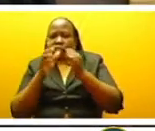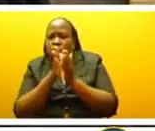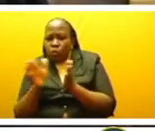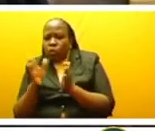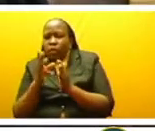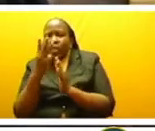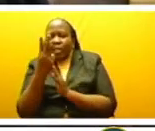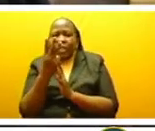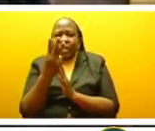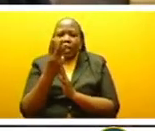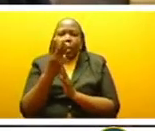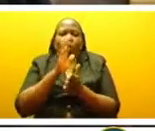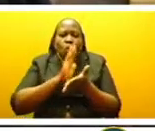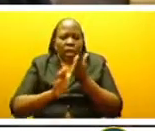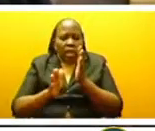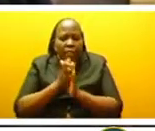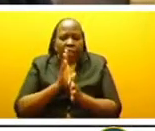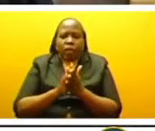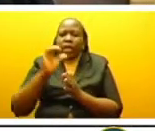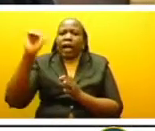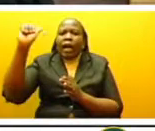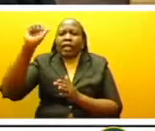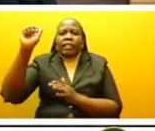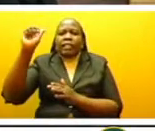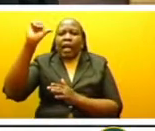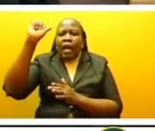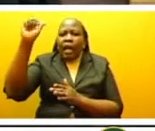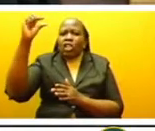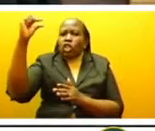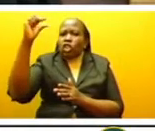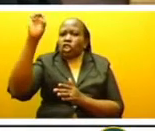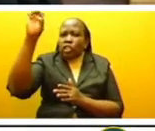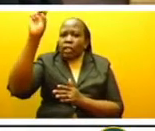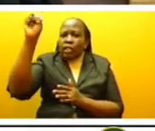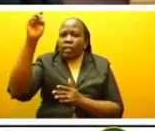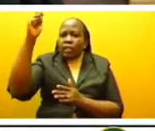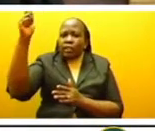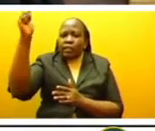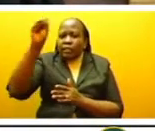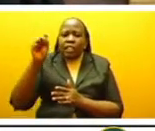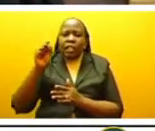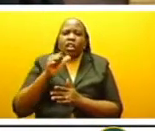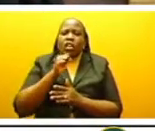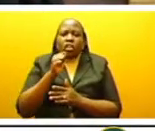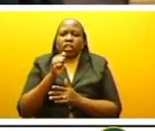agents does not invalidate proceedings at the polling station.